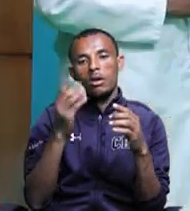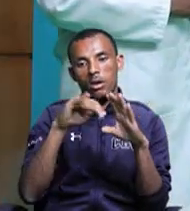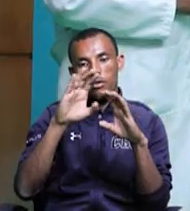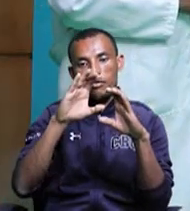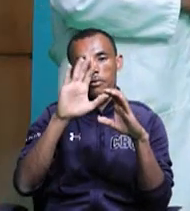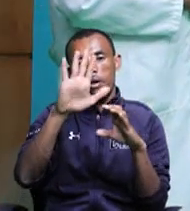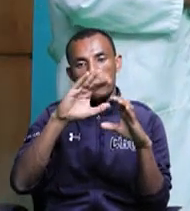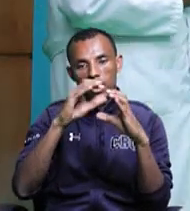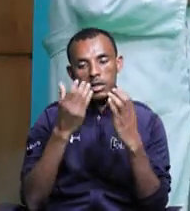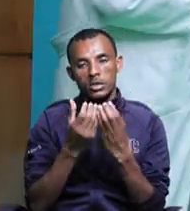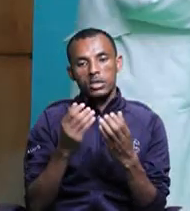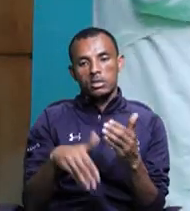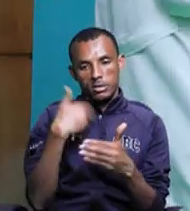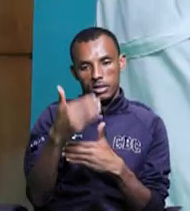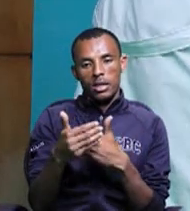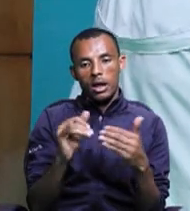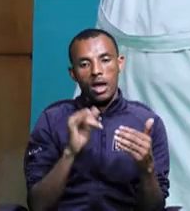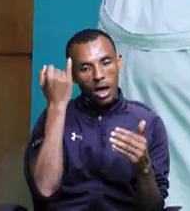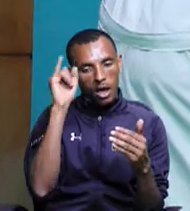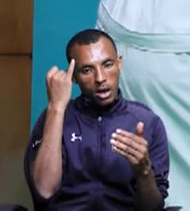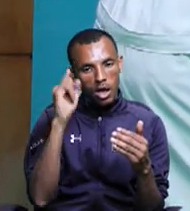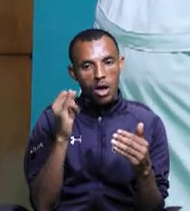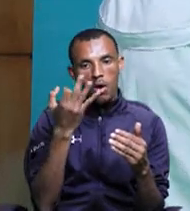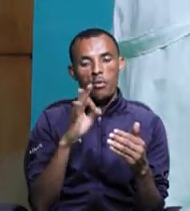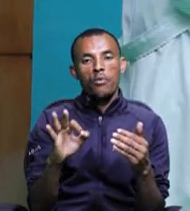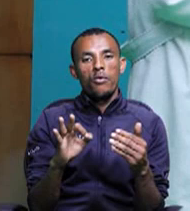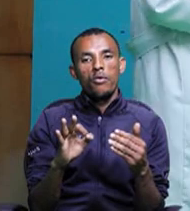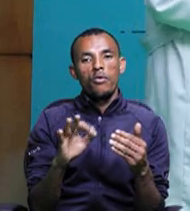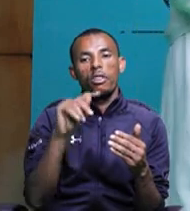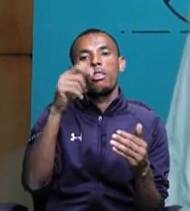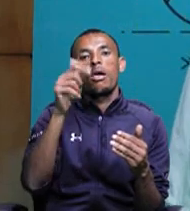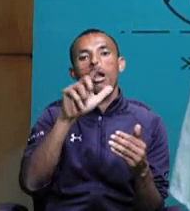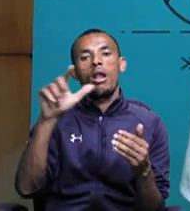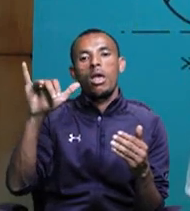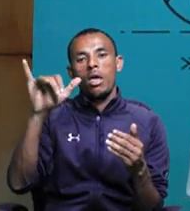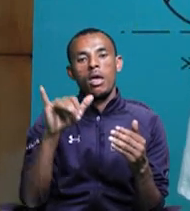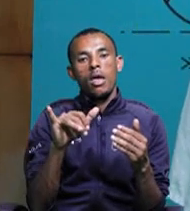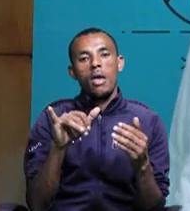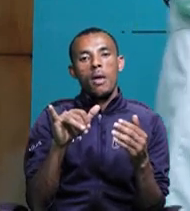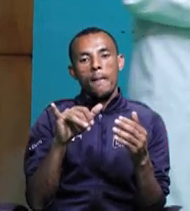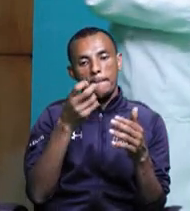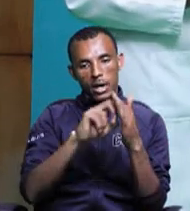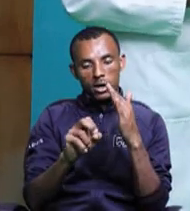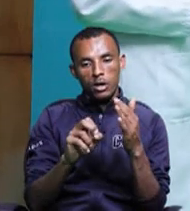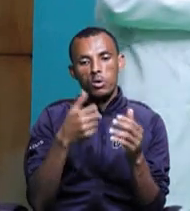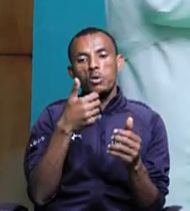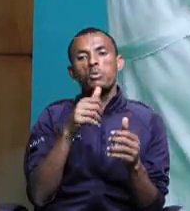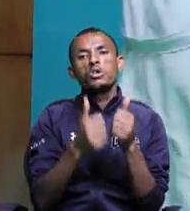classes. Then, idea of tally mark it comes. In which class each marks will fall